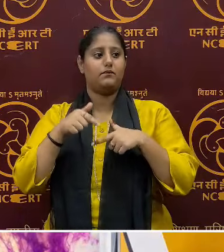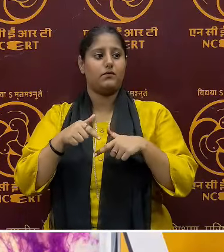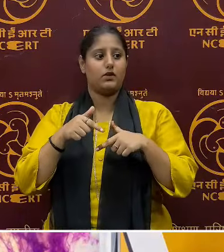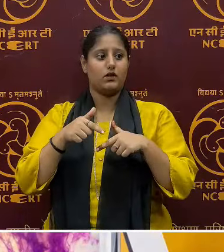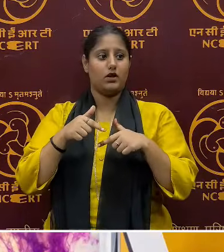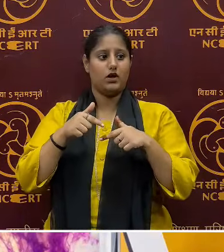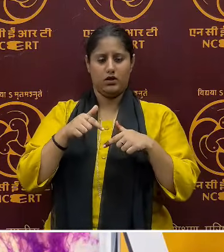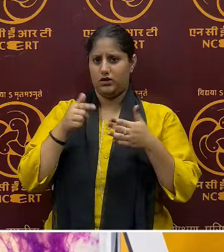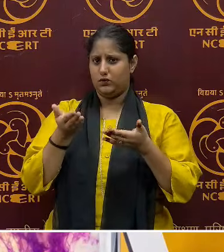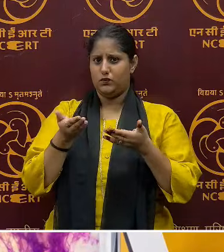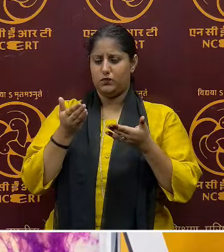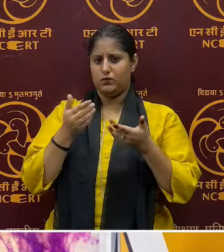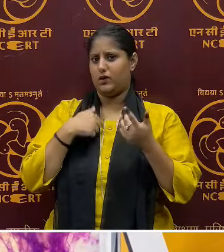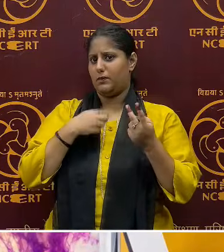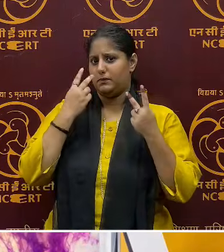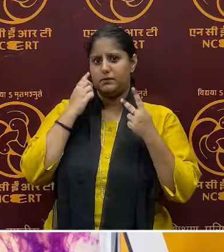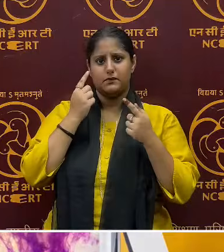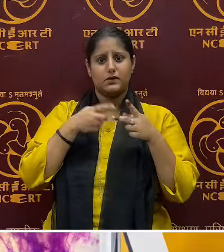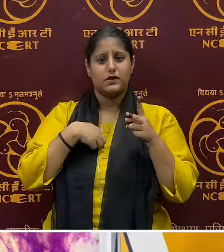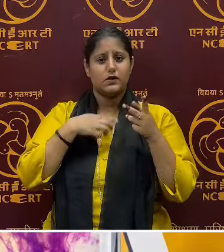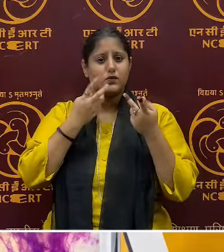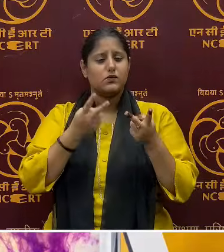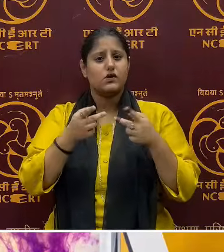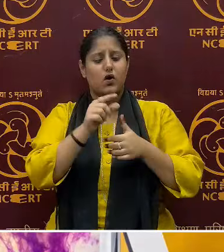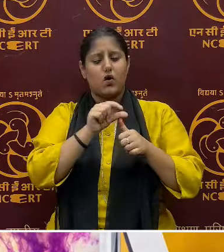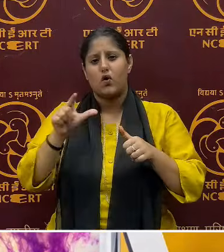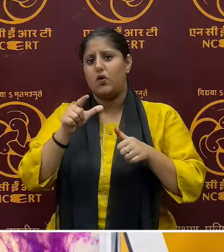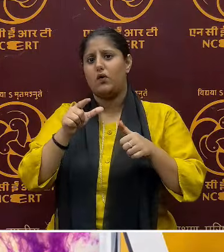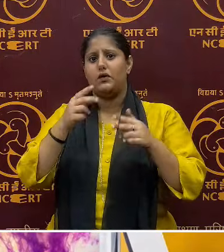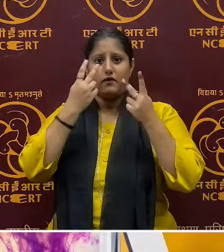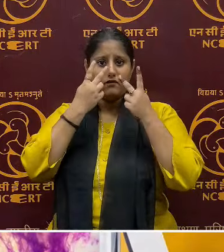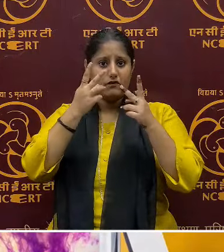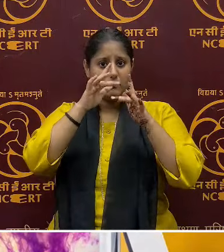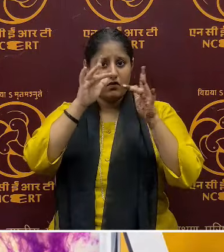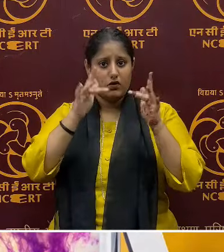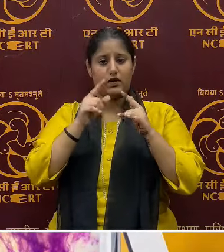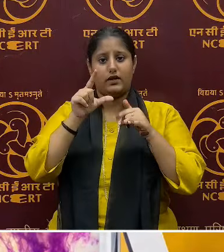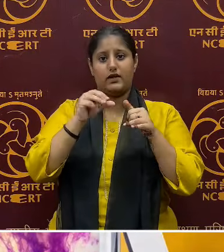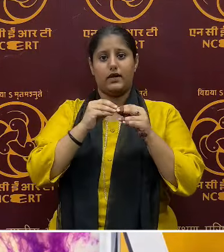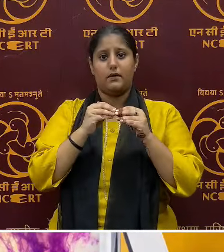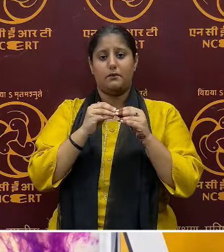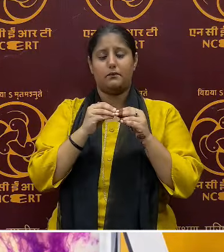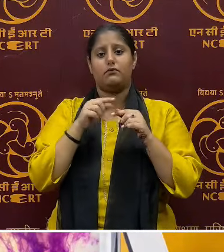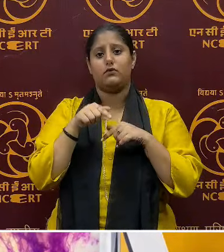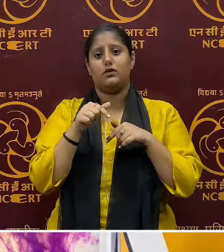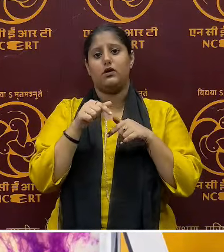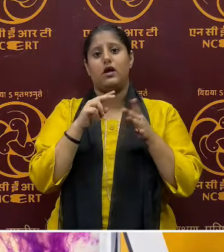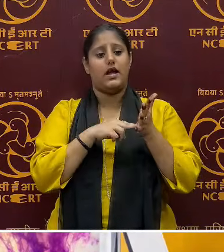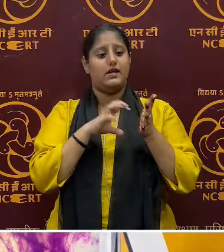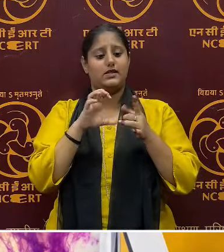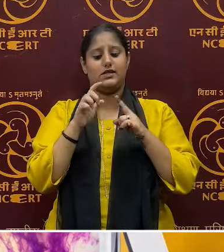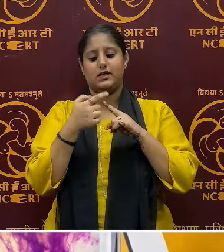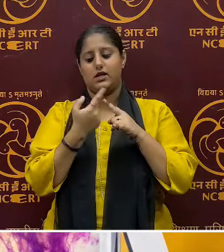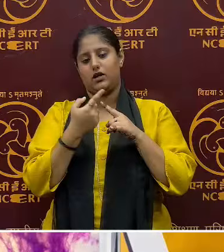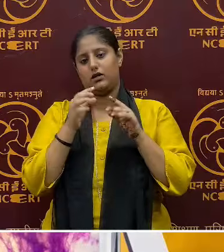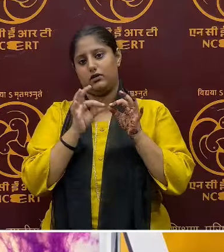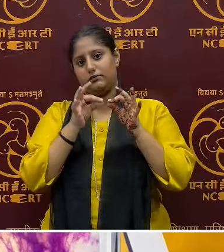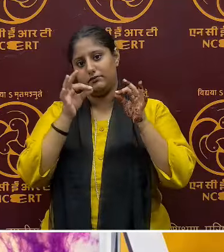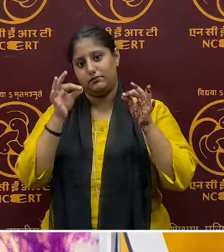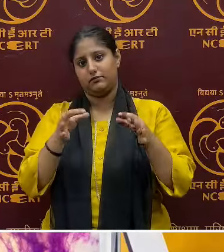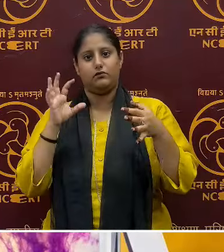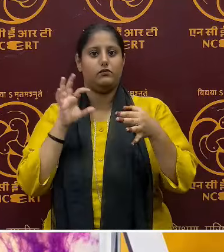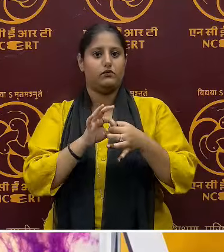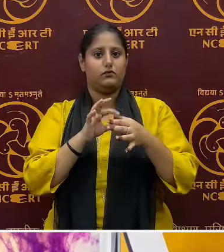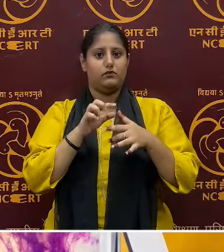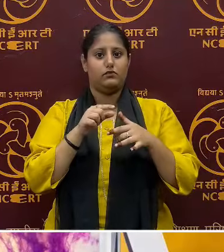have been listening to the fact that all the content of virtual lab is in alignment with our NCERT textbooks. And